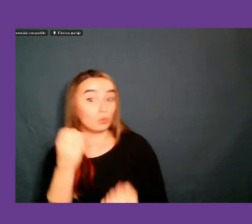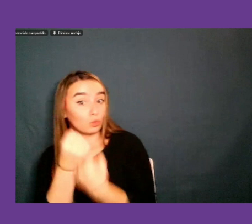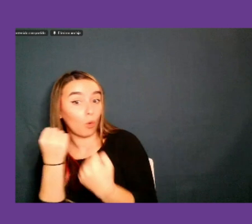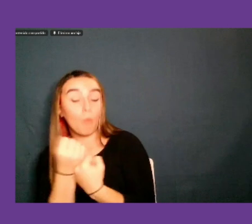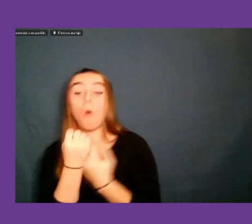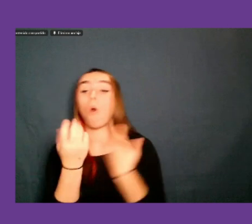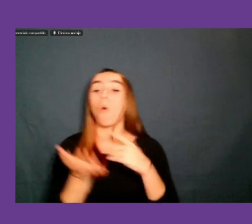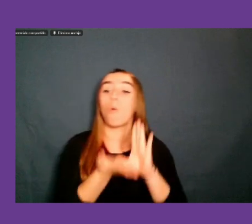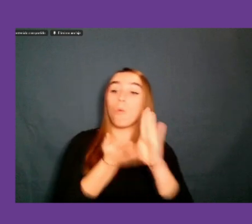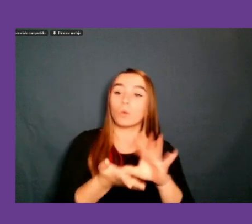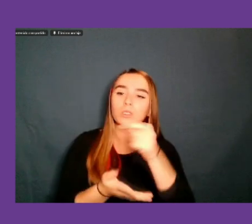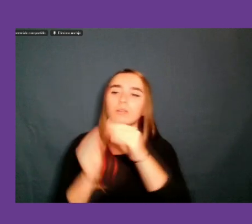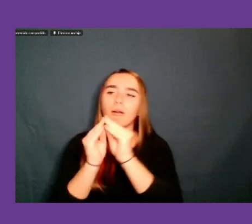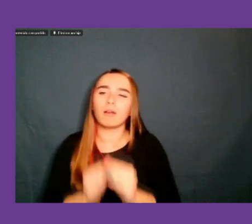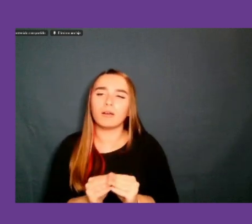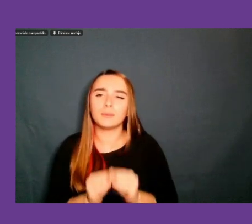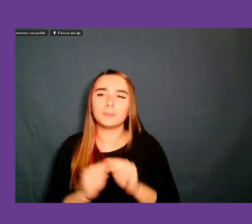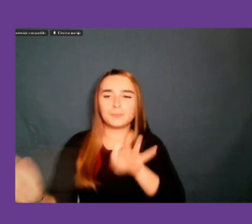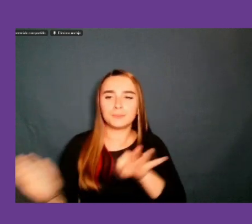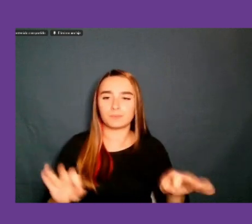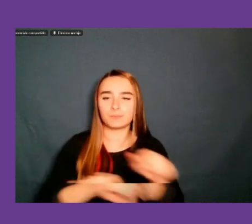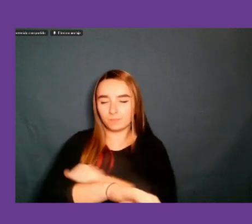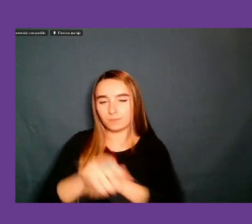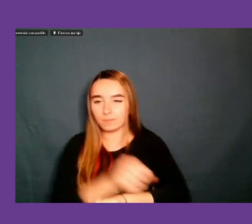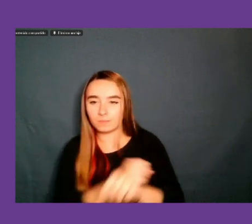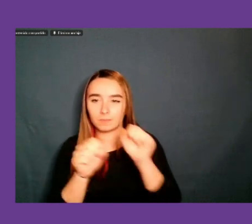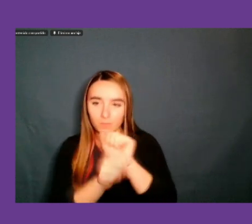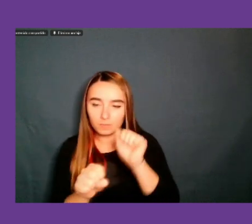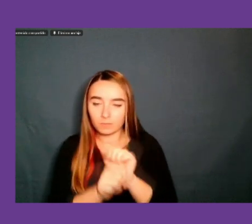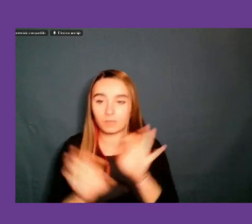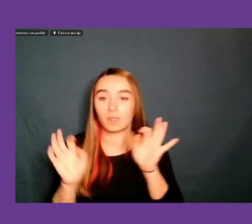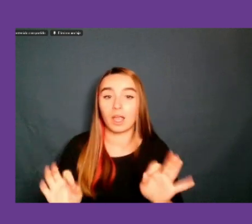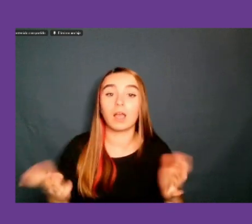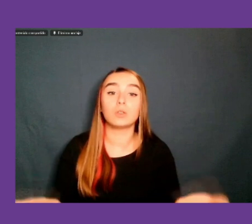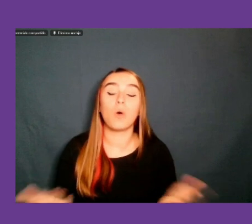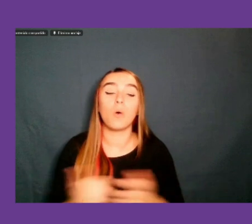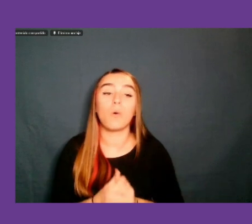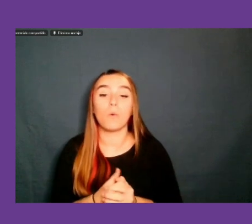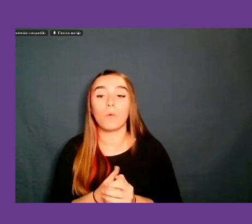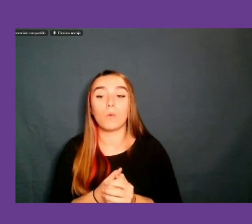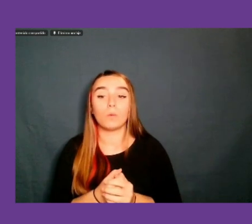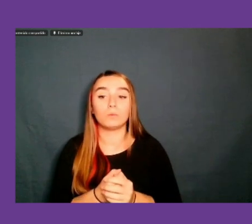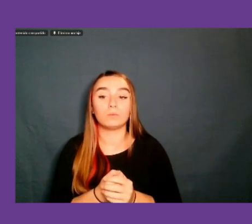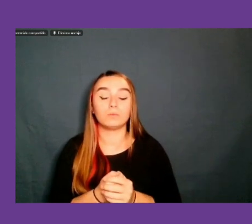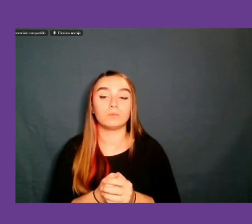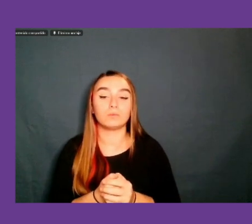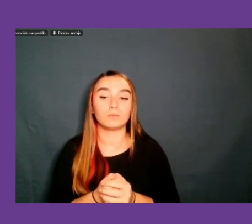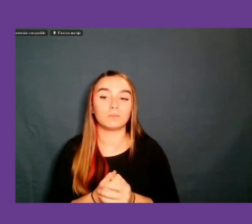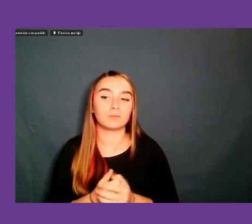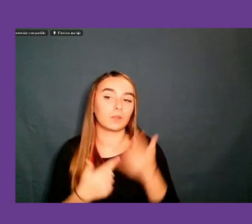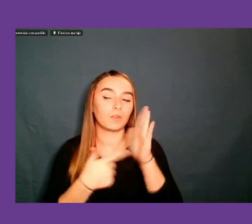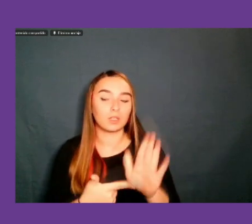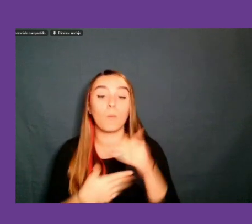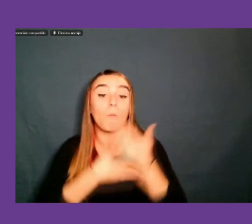organization standard, the operational process related to for the users, for example, the process